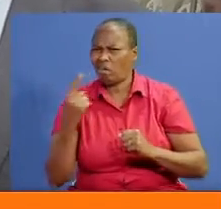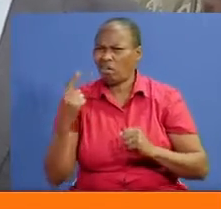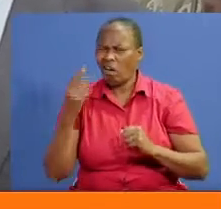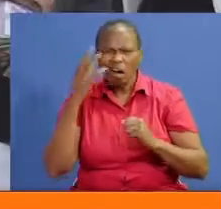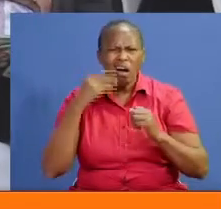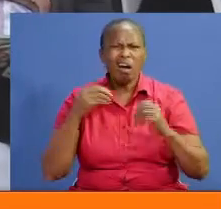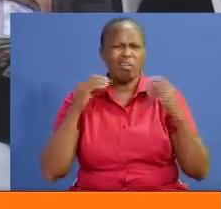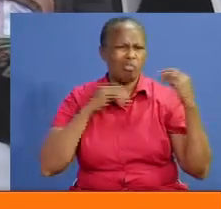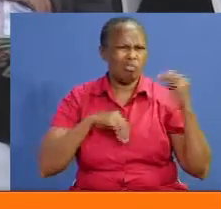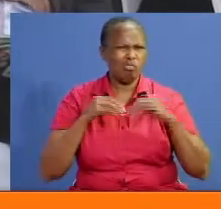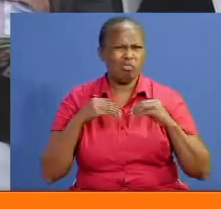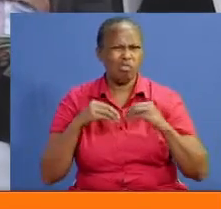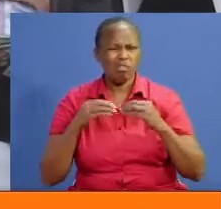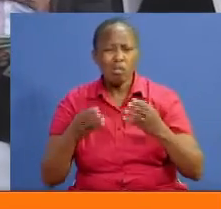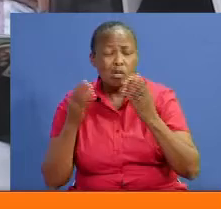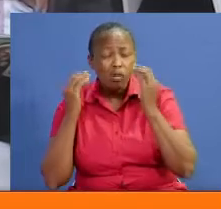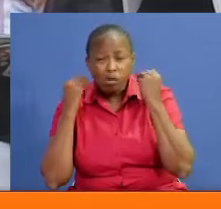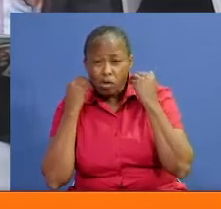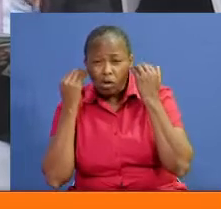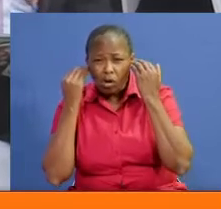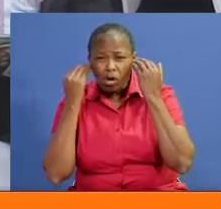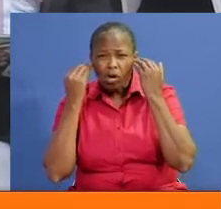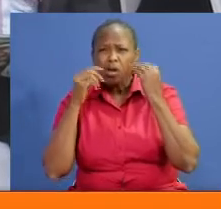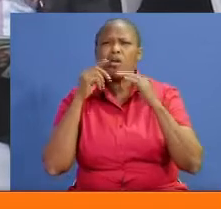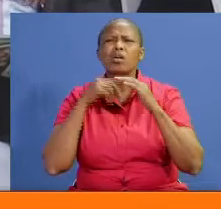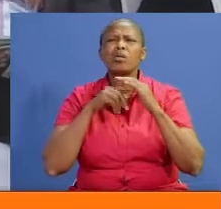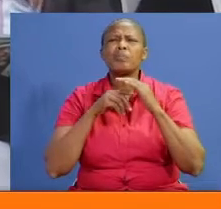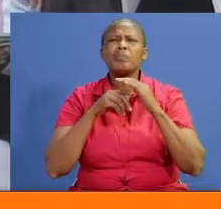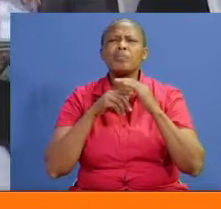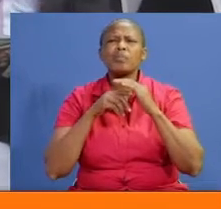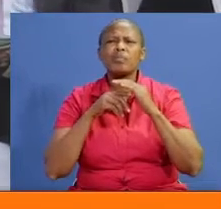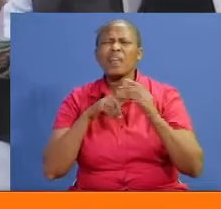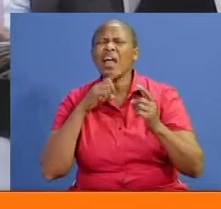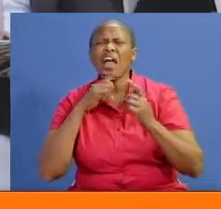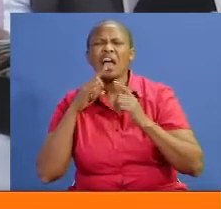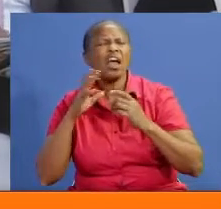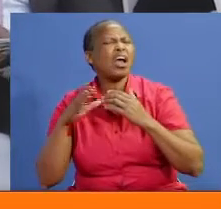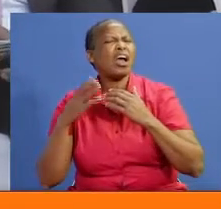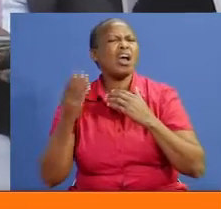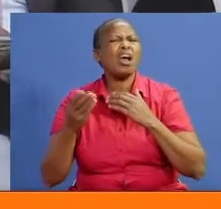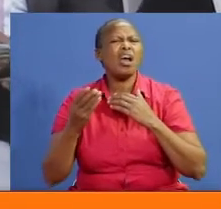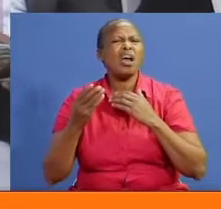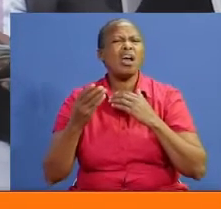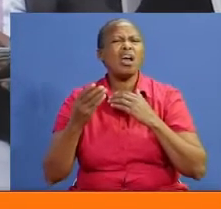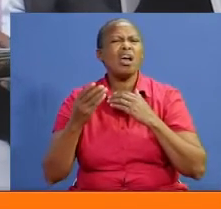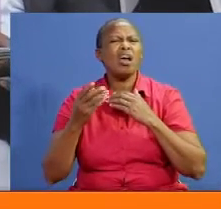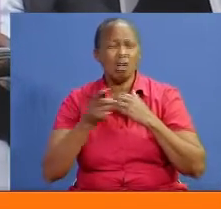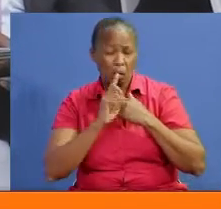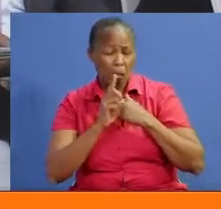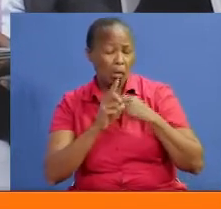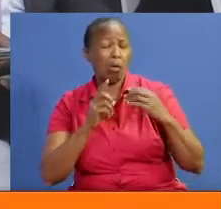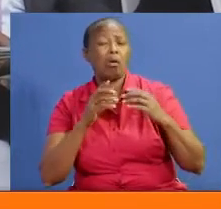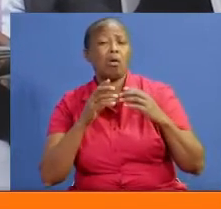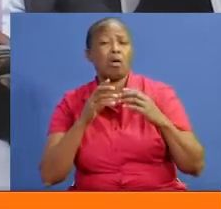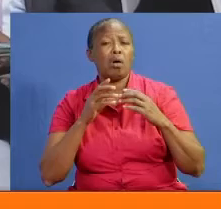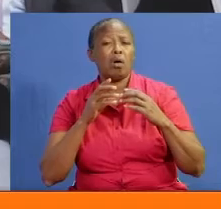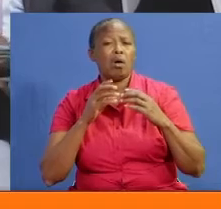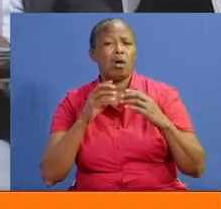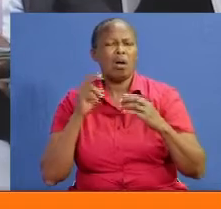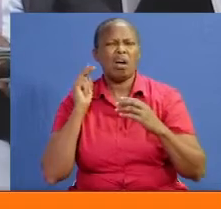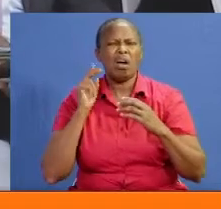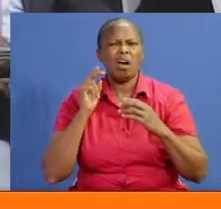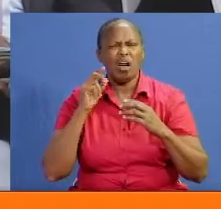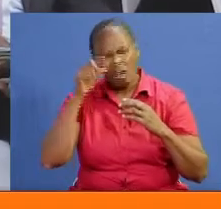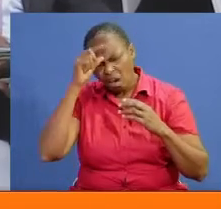ufisadi apelekwe kotini. The outspoken politician accused the DCI of using alleged corruption cases to intimidate governors and MPs,